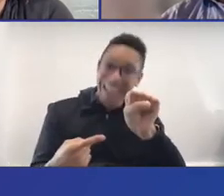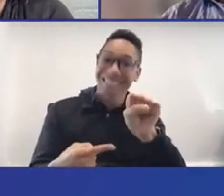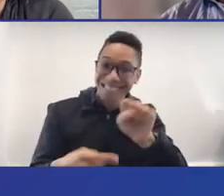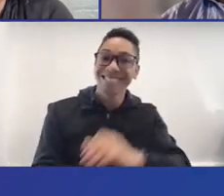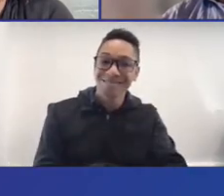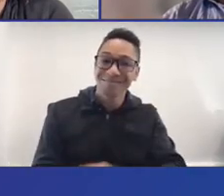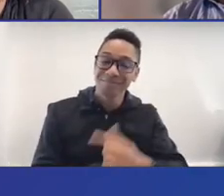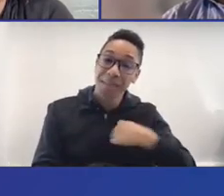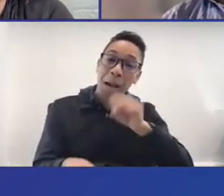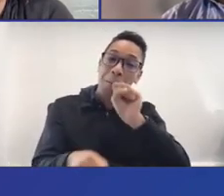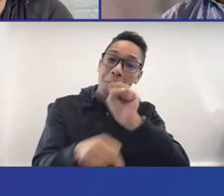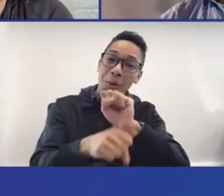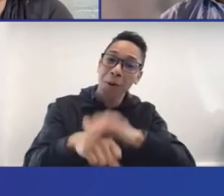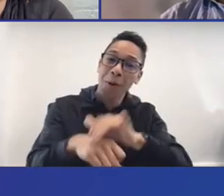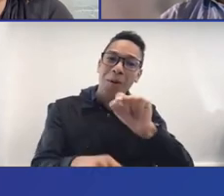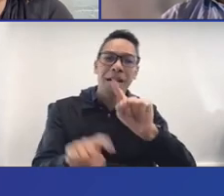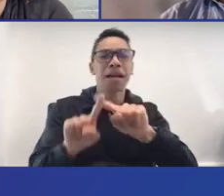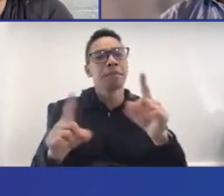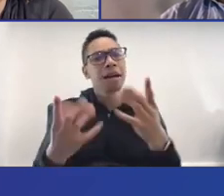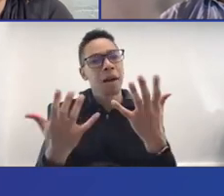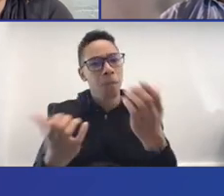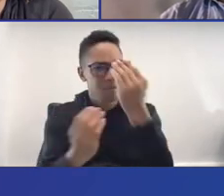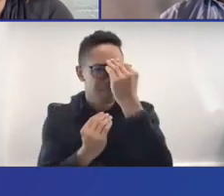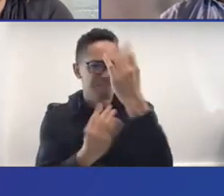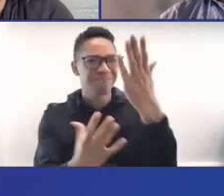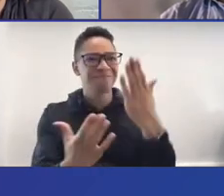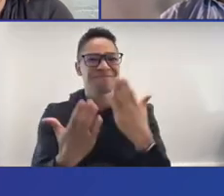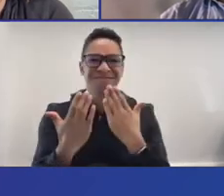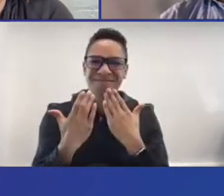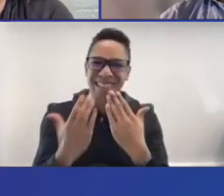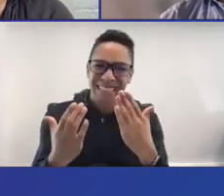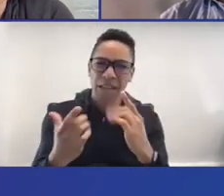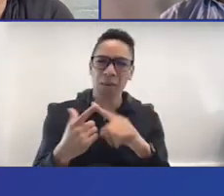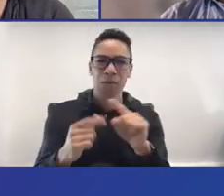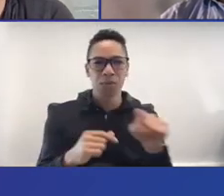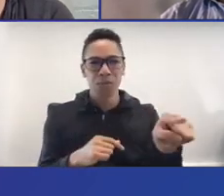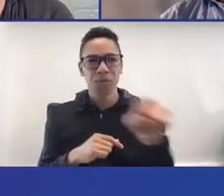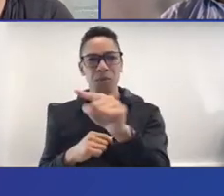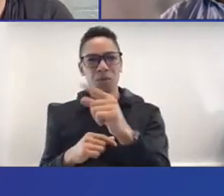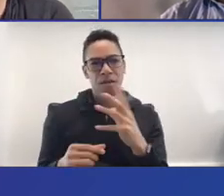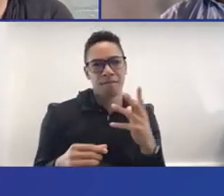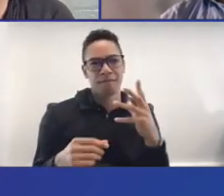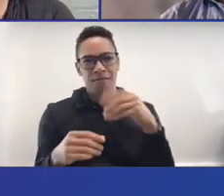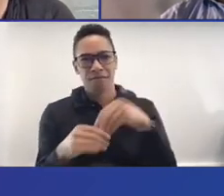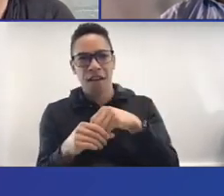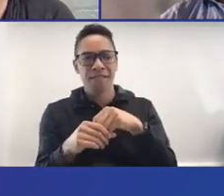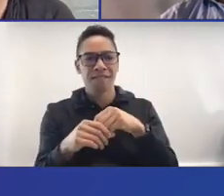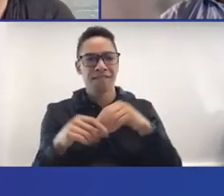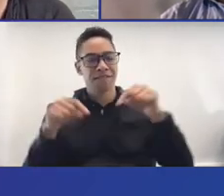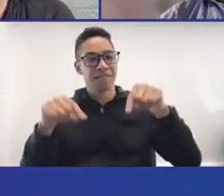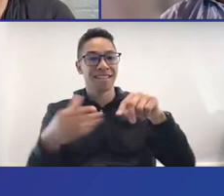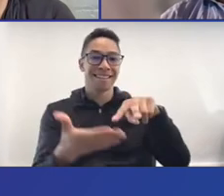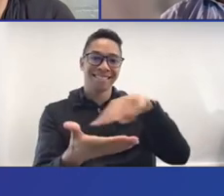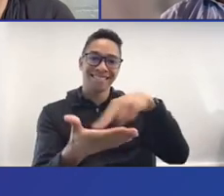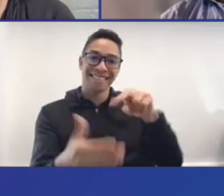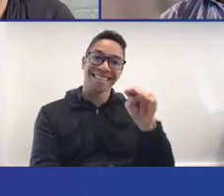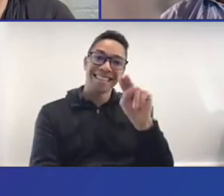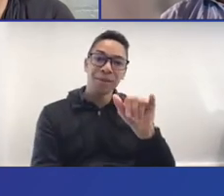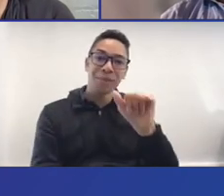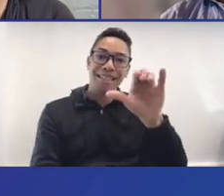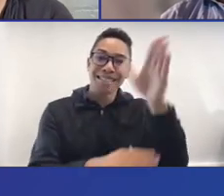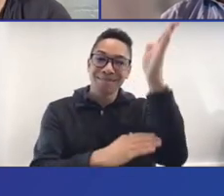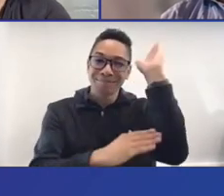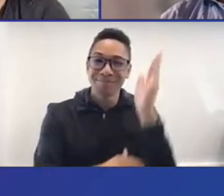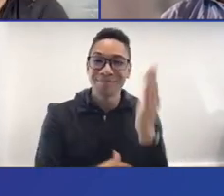on that. But I want to say thank you to everybody that's been a part of Dance NYC Symposium